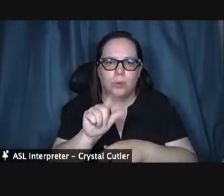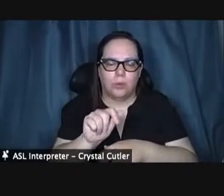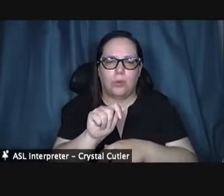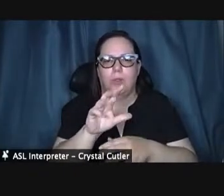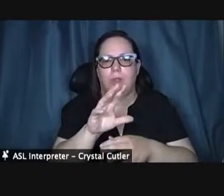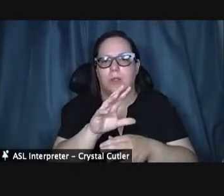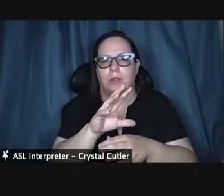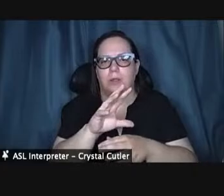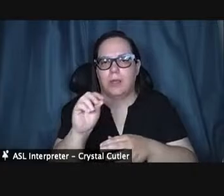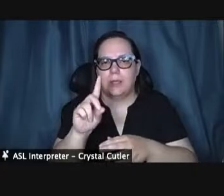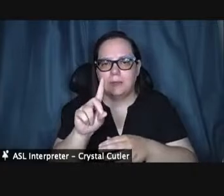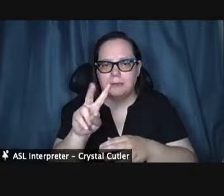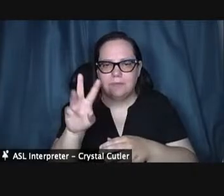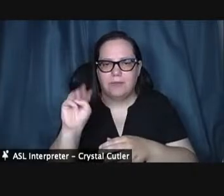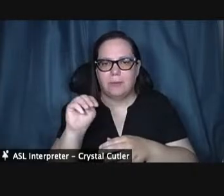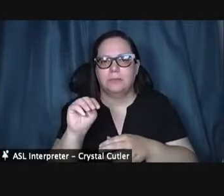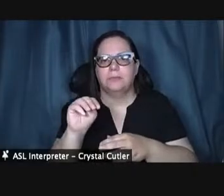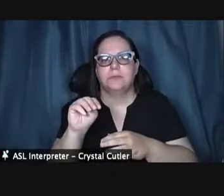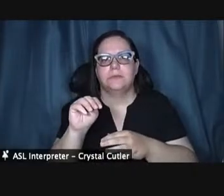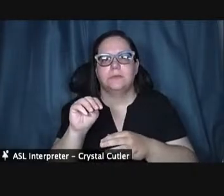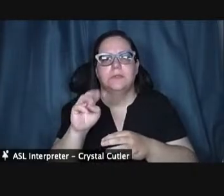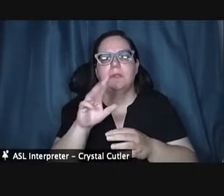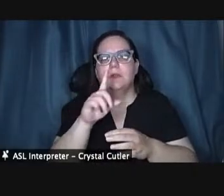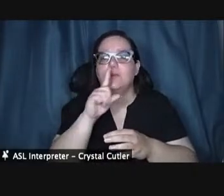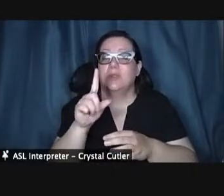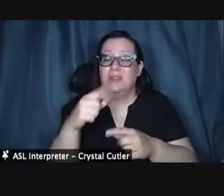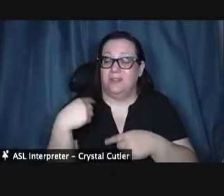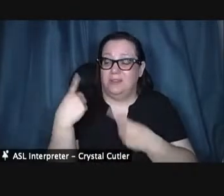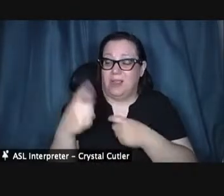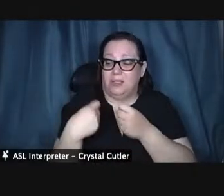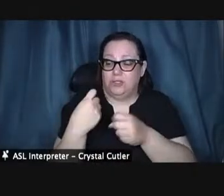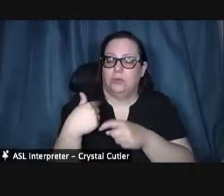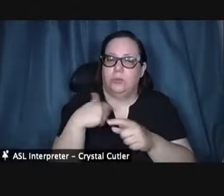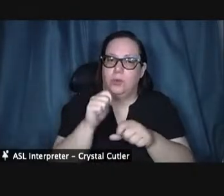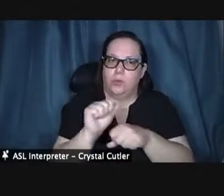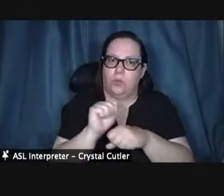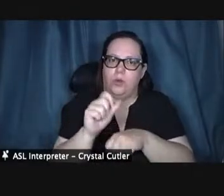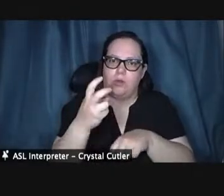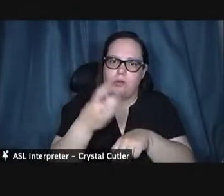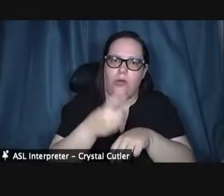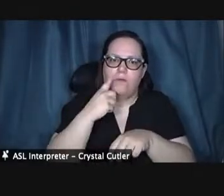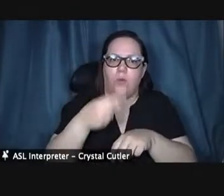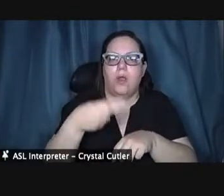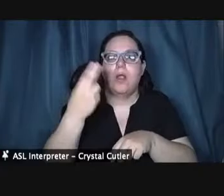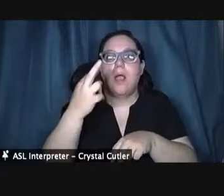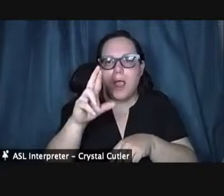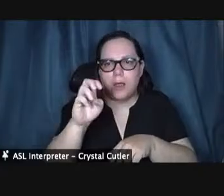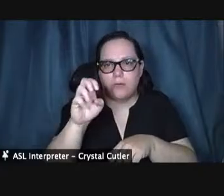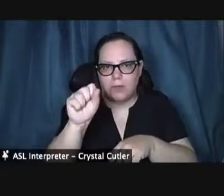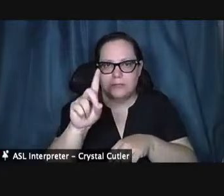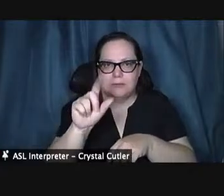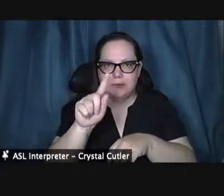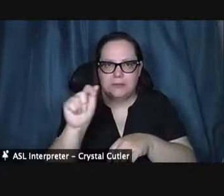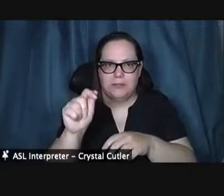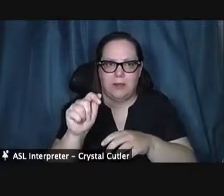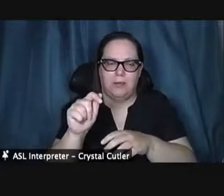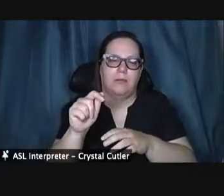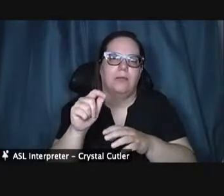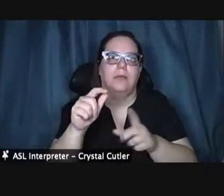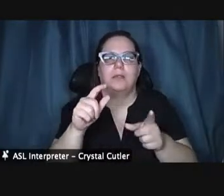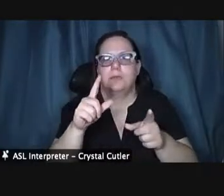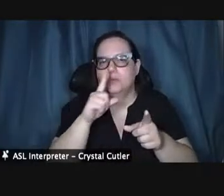very hard over the last year or two on high resolution data products, and this is an example of one. We have a shape from